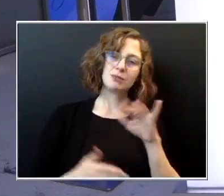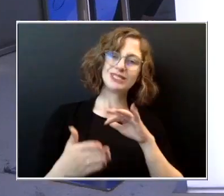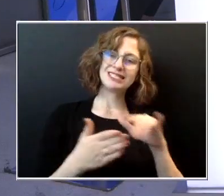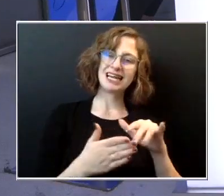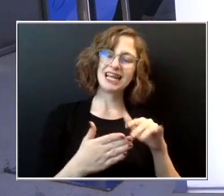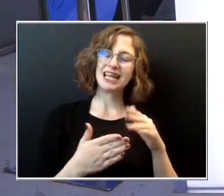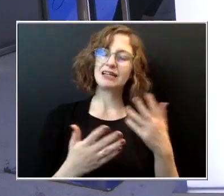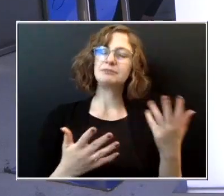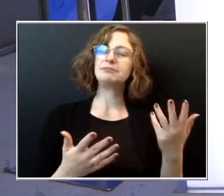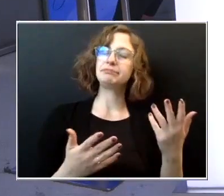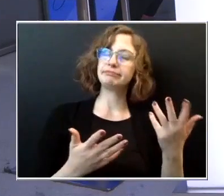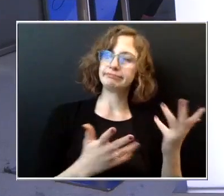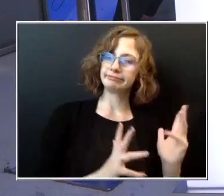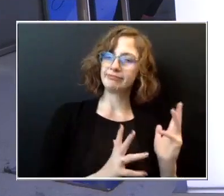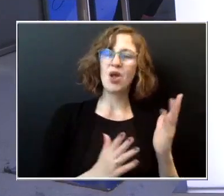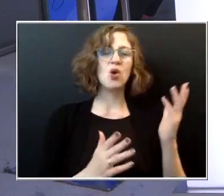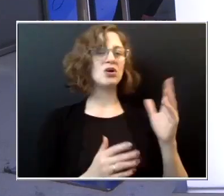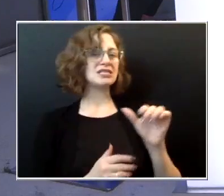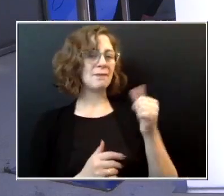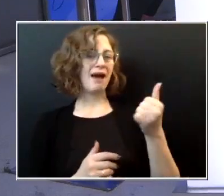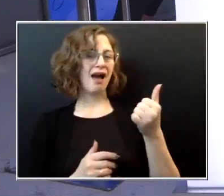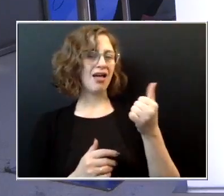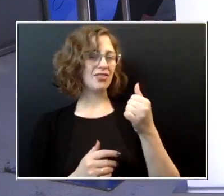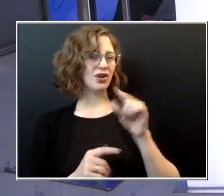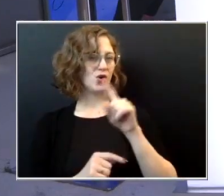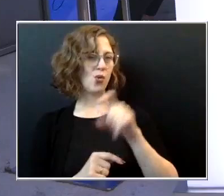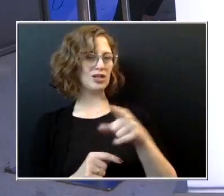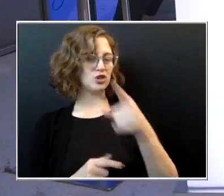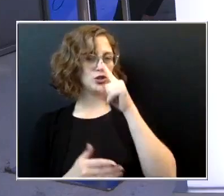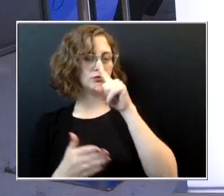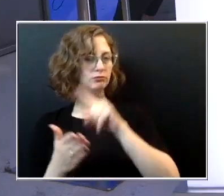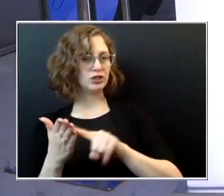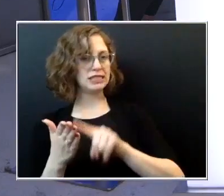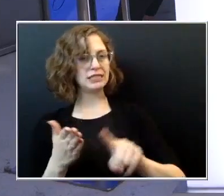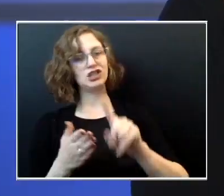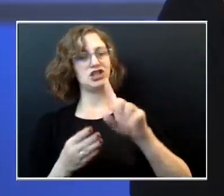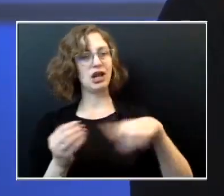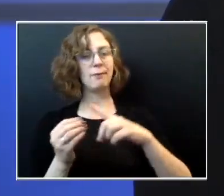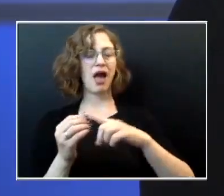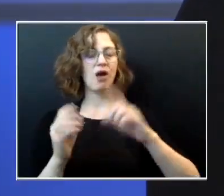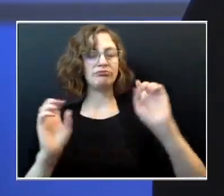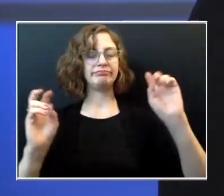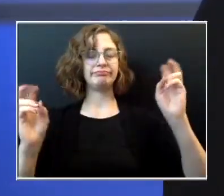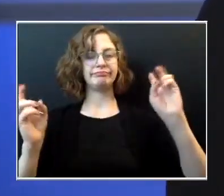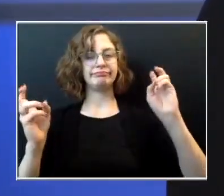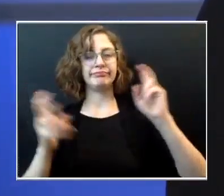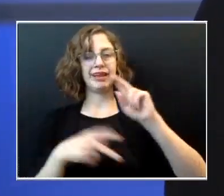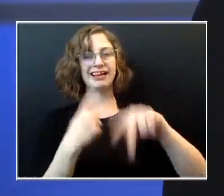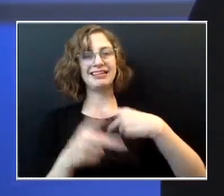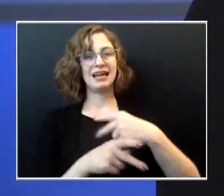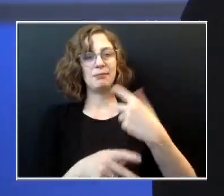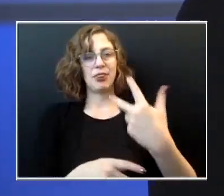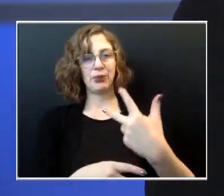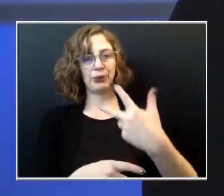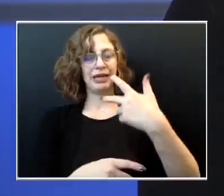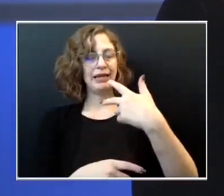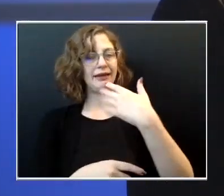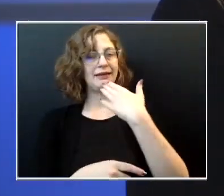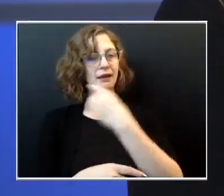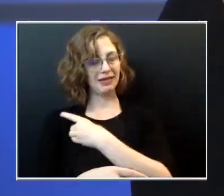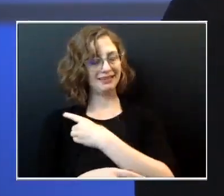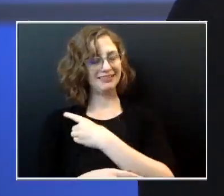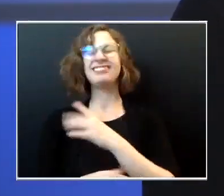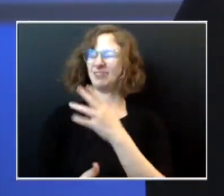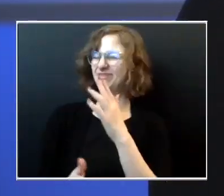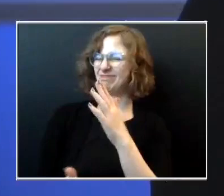this umbrella of type 3 diabetes? Brain diabetes. That's a great question. We know that the brain loves sugar, so we're very interested in fuels for